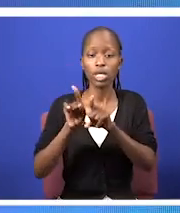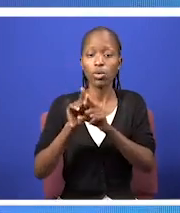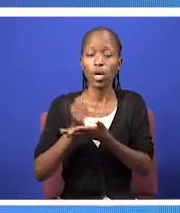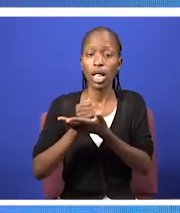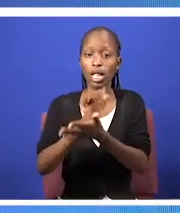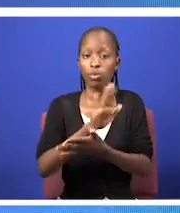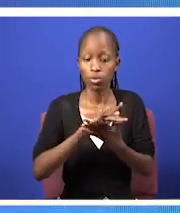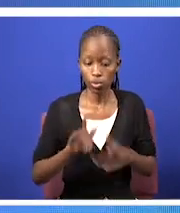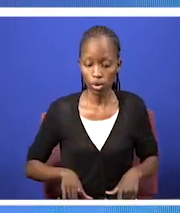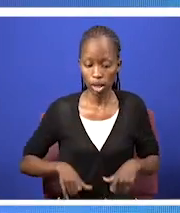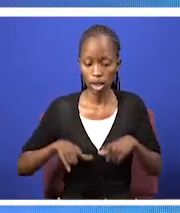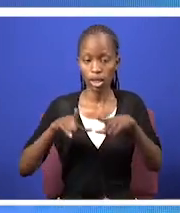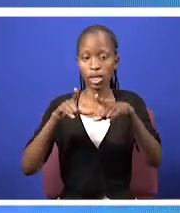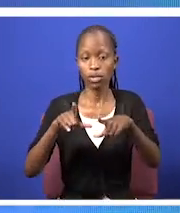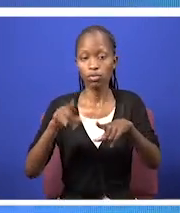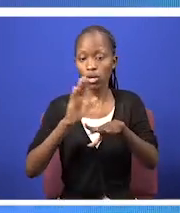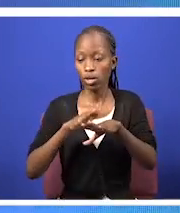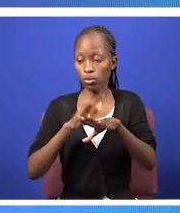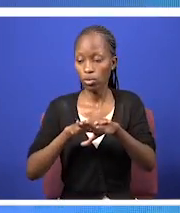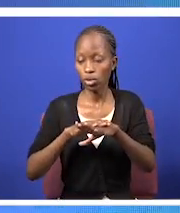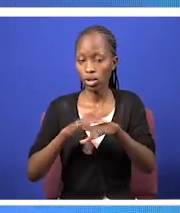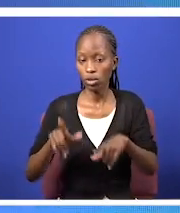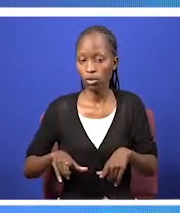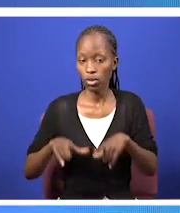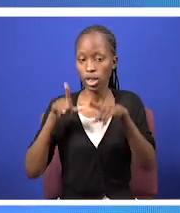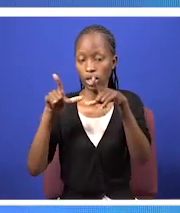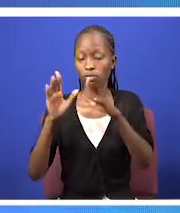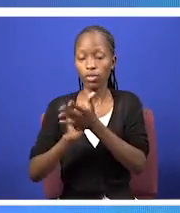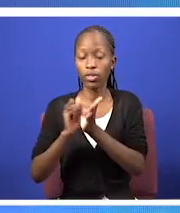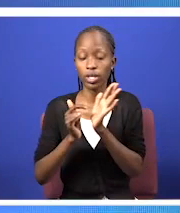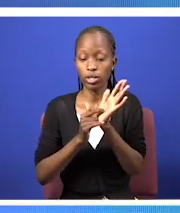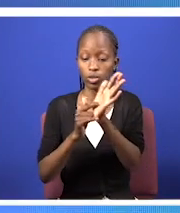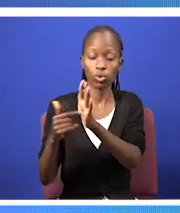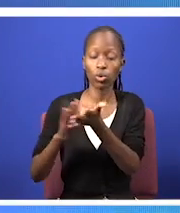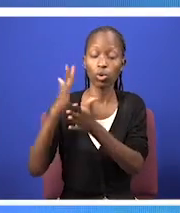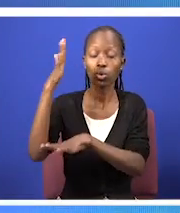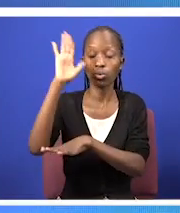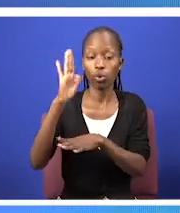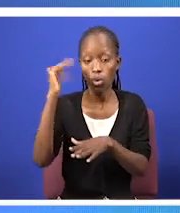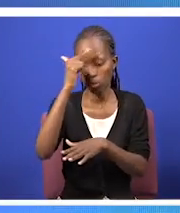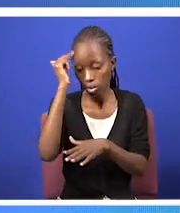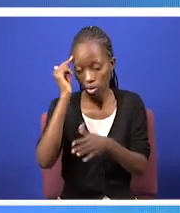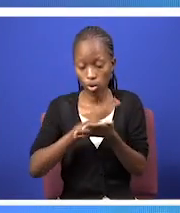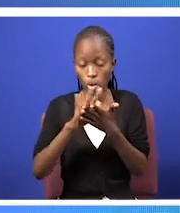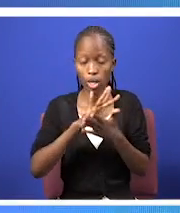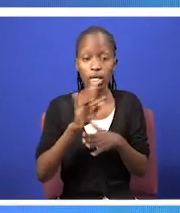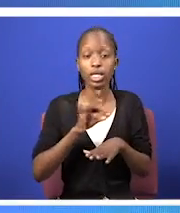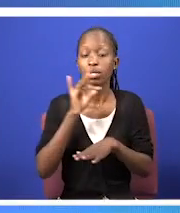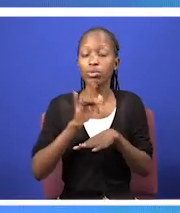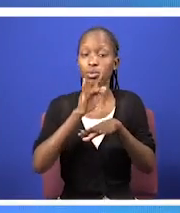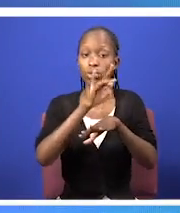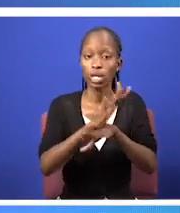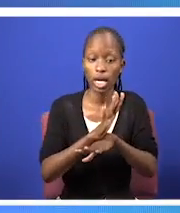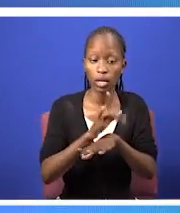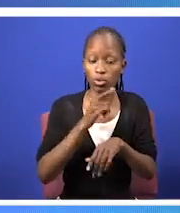you to live a life of example and glory to God, because he has been sent from the Father to make